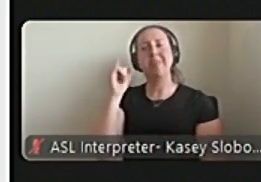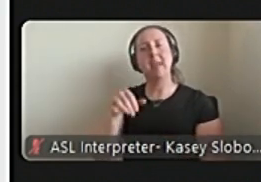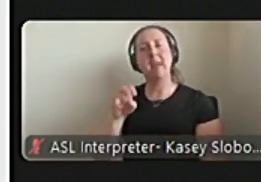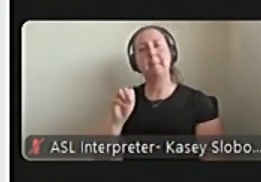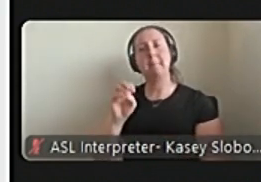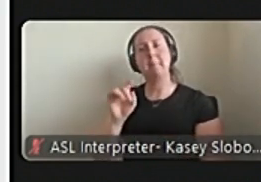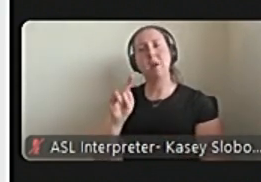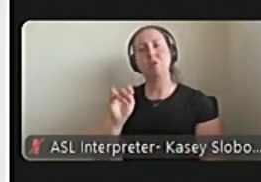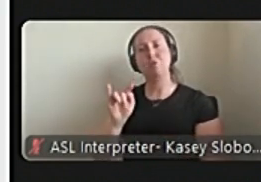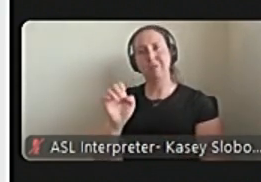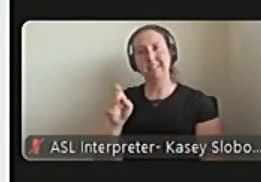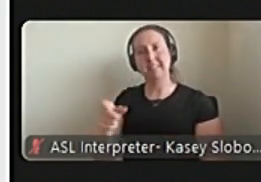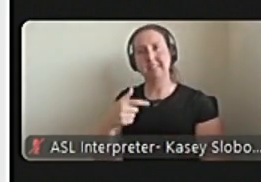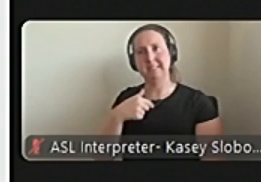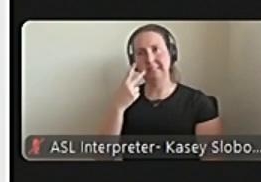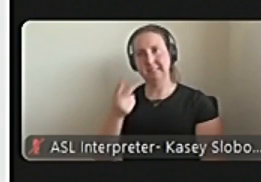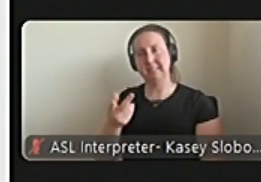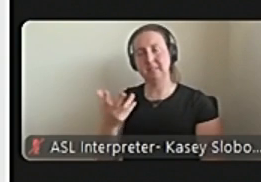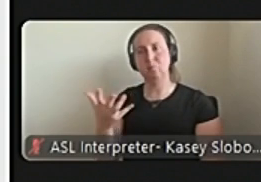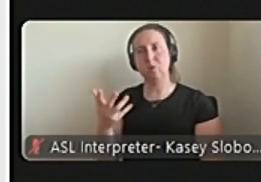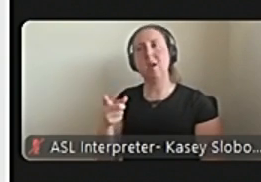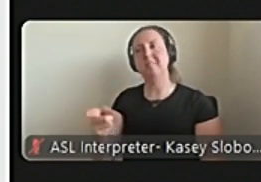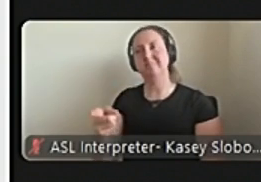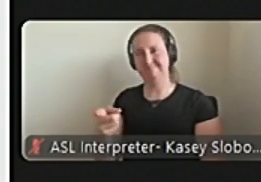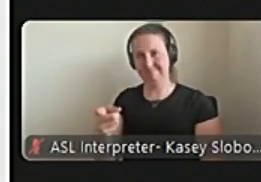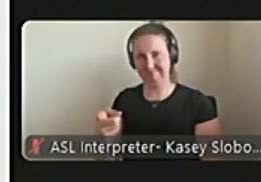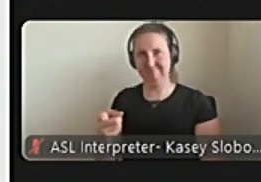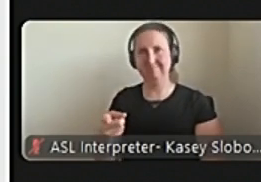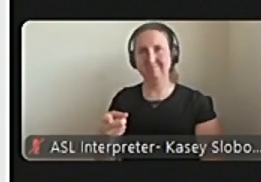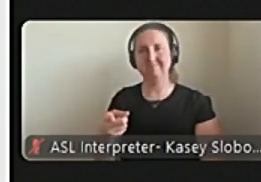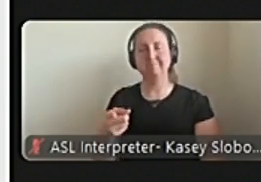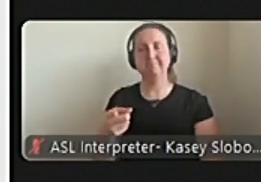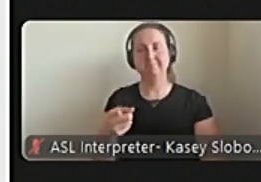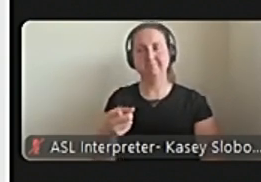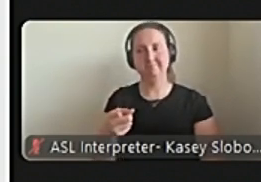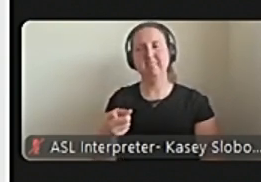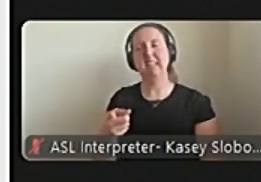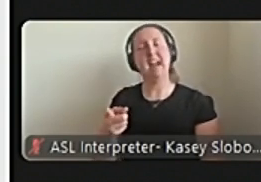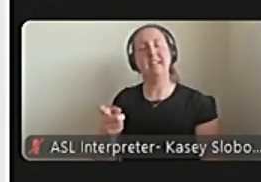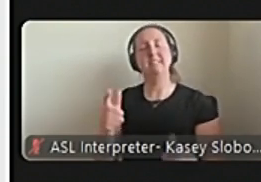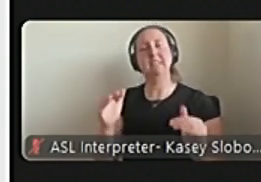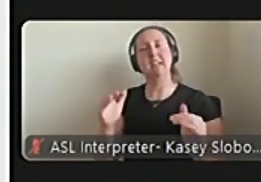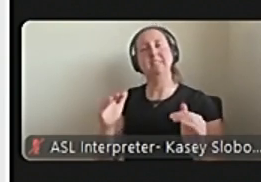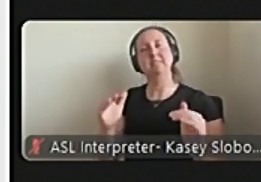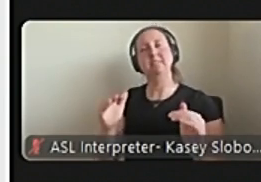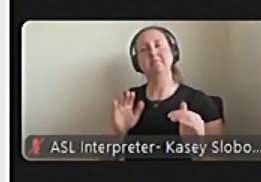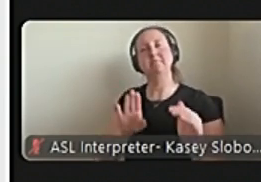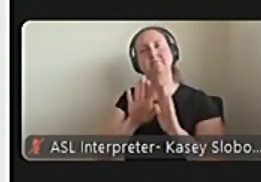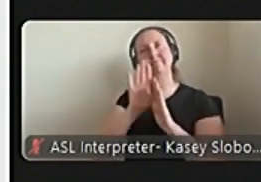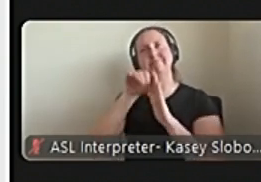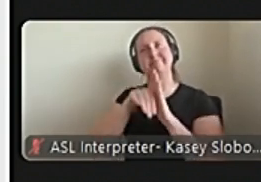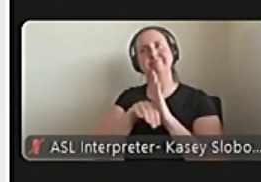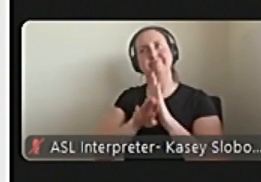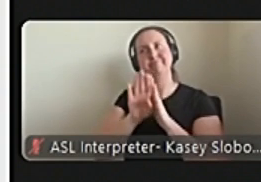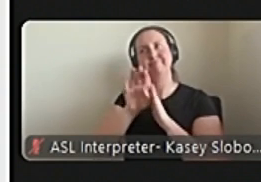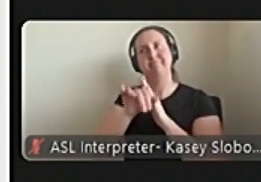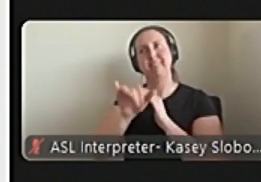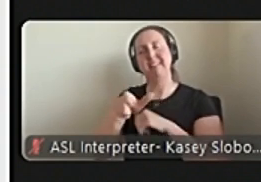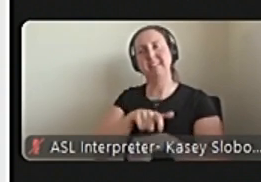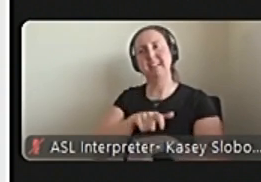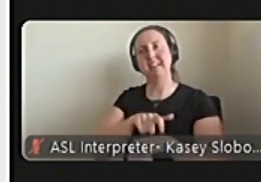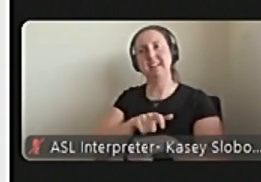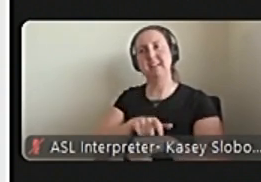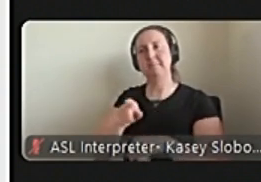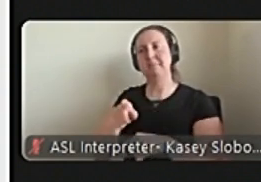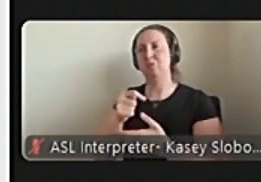where that waxes and wanes, and this is where oftentimes referrals to occupational therapists at various hospitals that do a